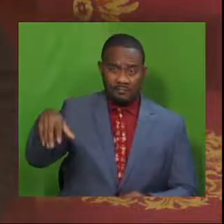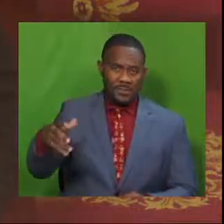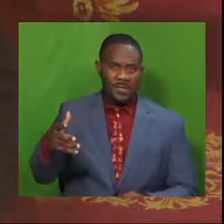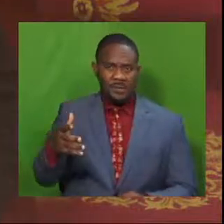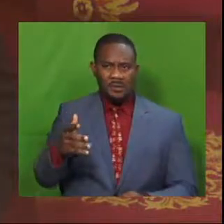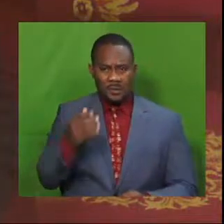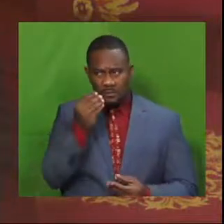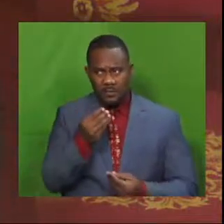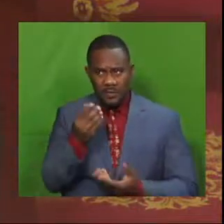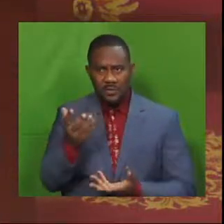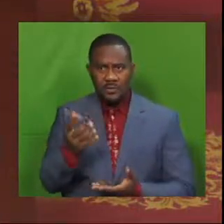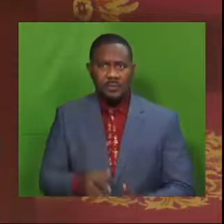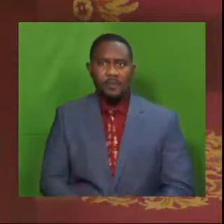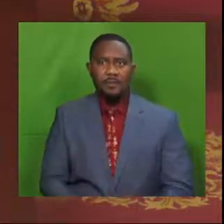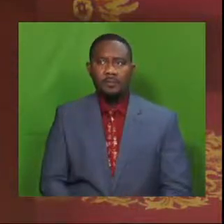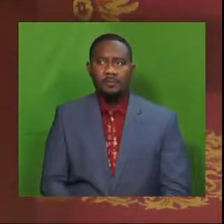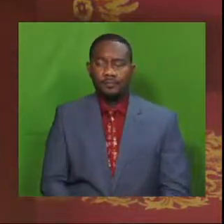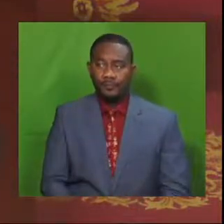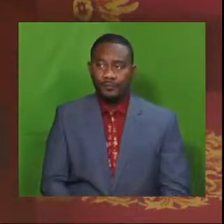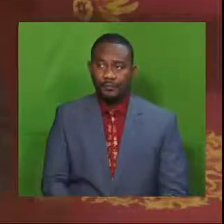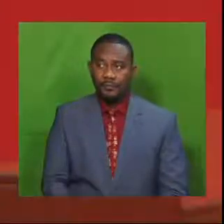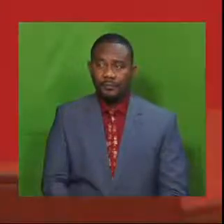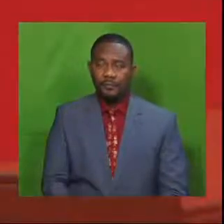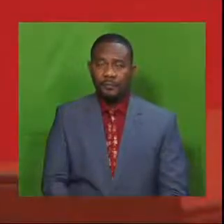consider. Mr. Speaker, thank you very much.